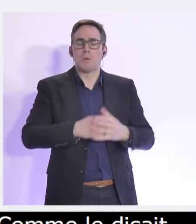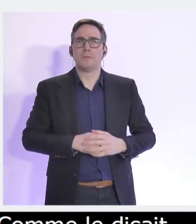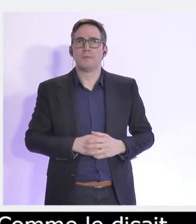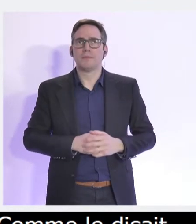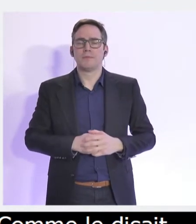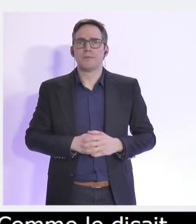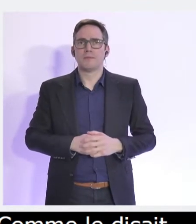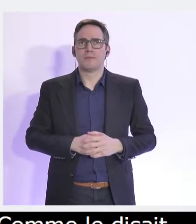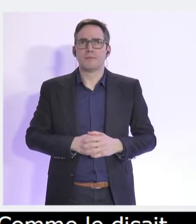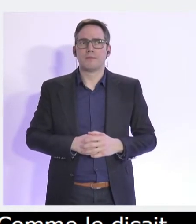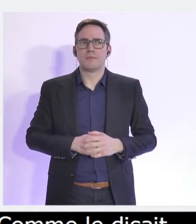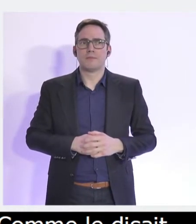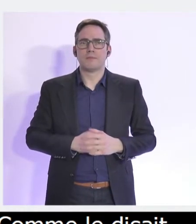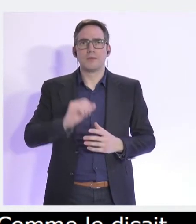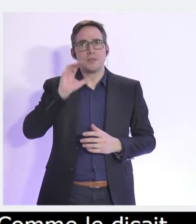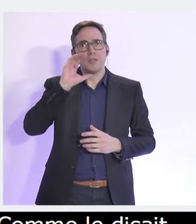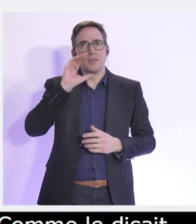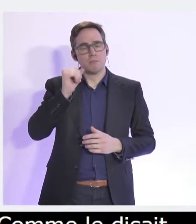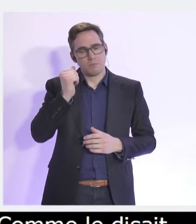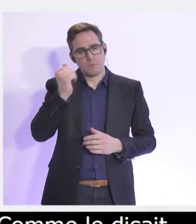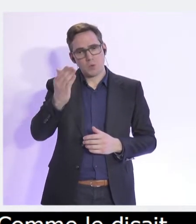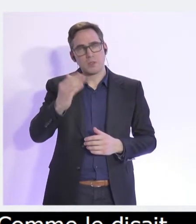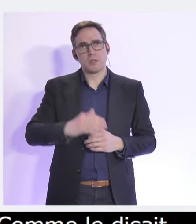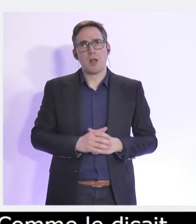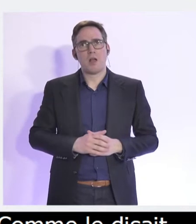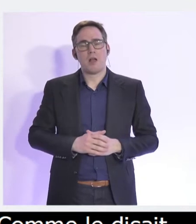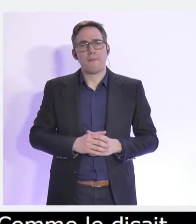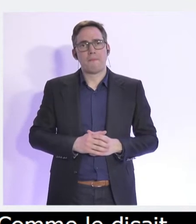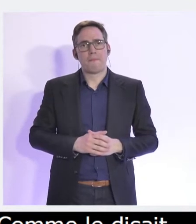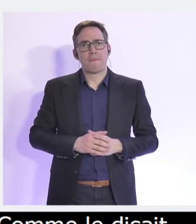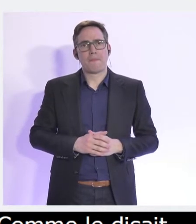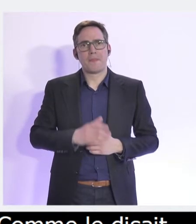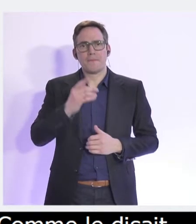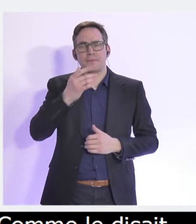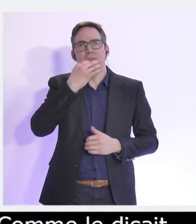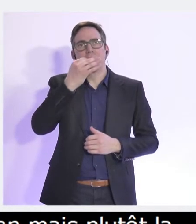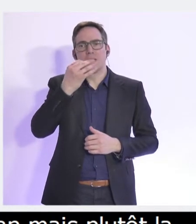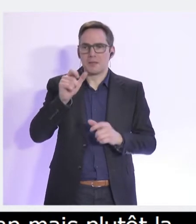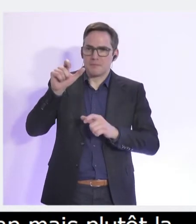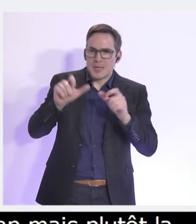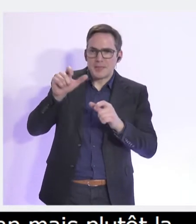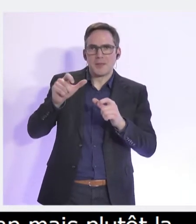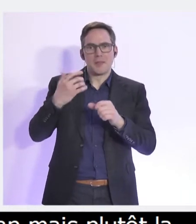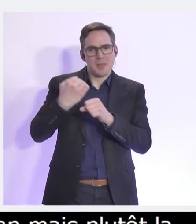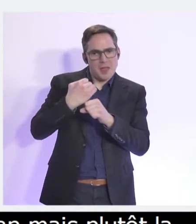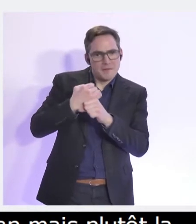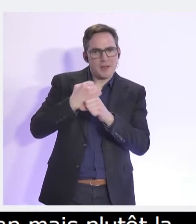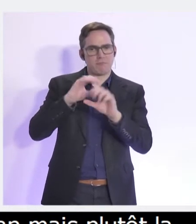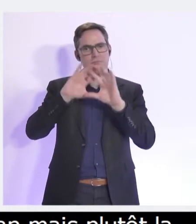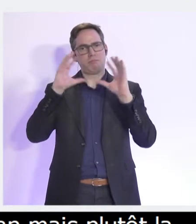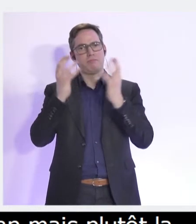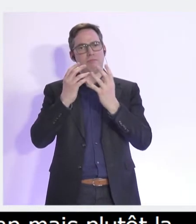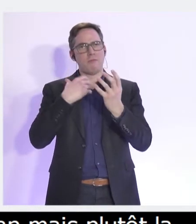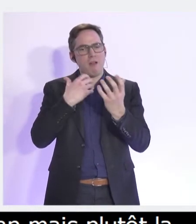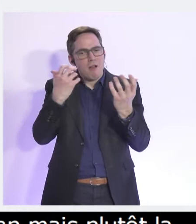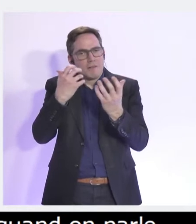to the workforce. We want more persons with disabilities to discover their abilities and be